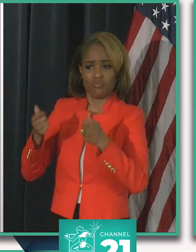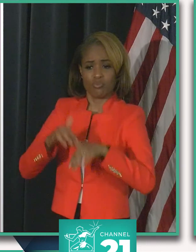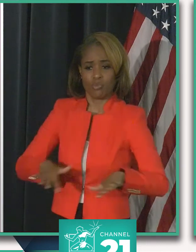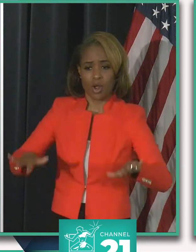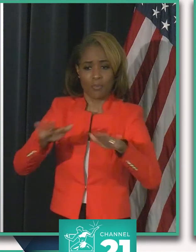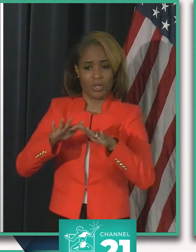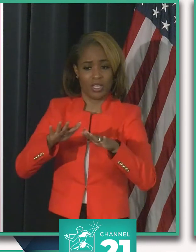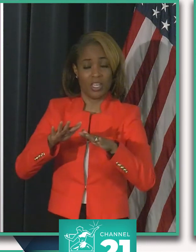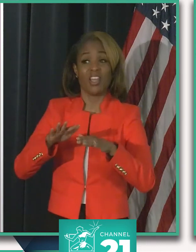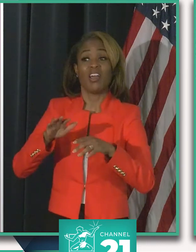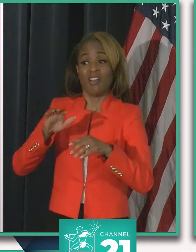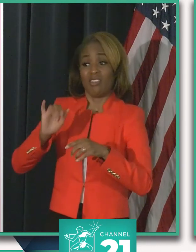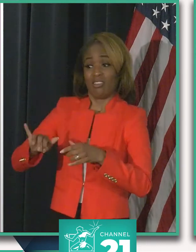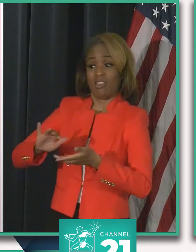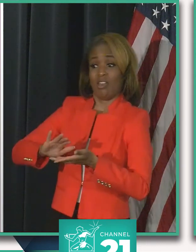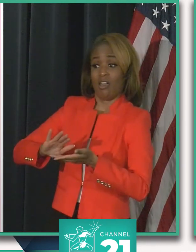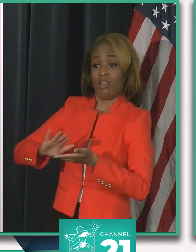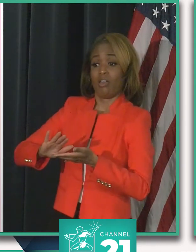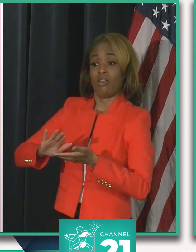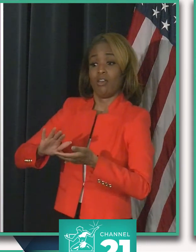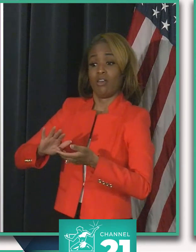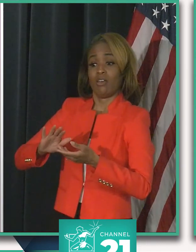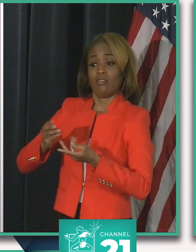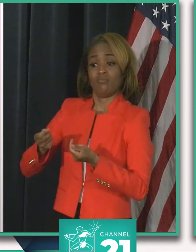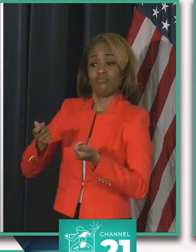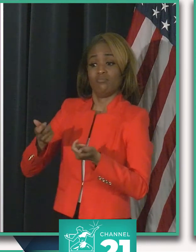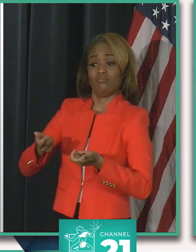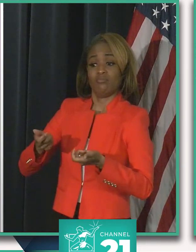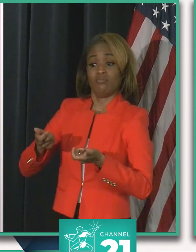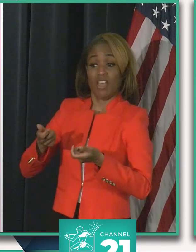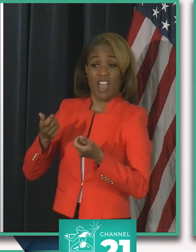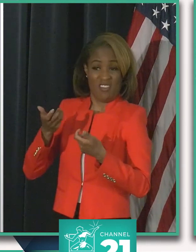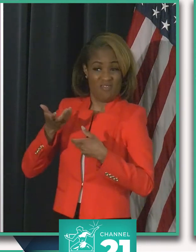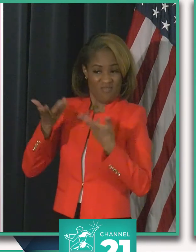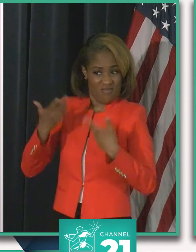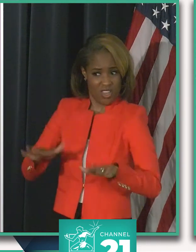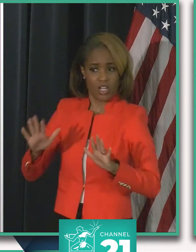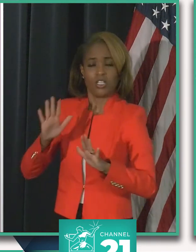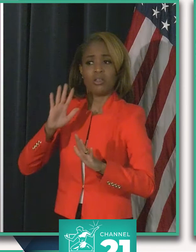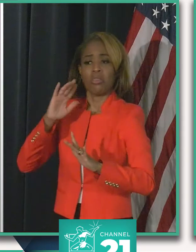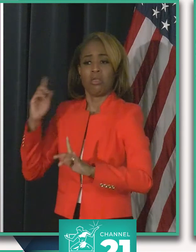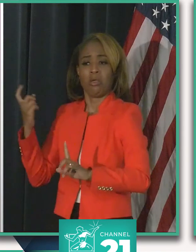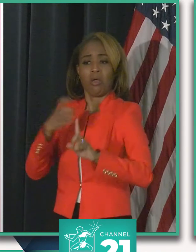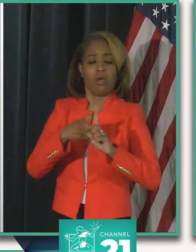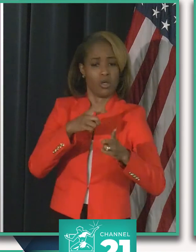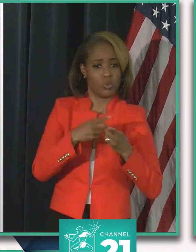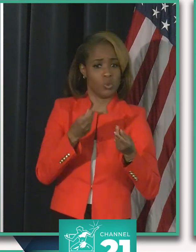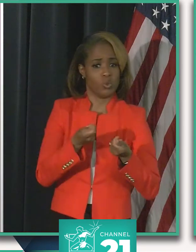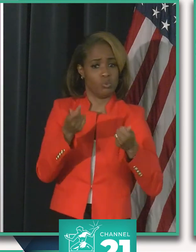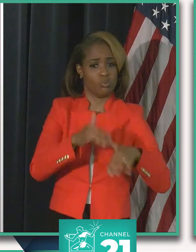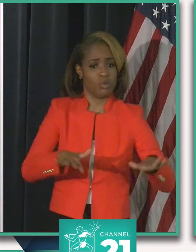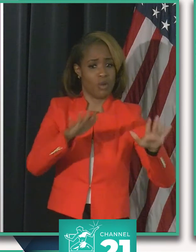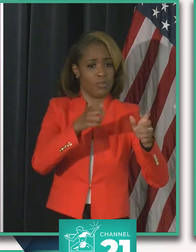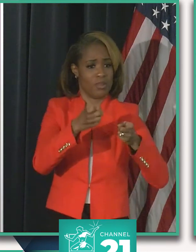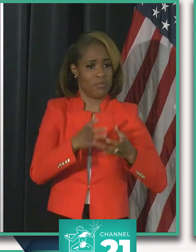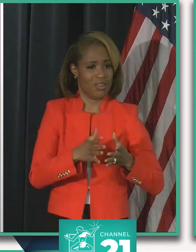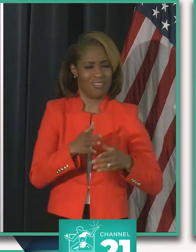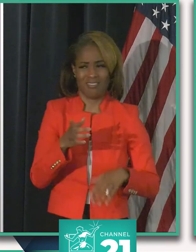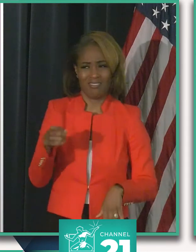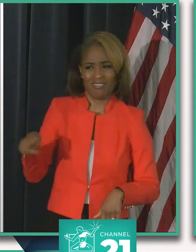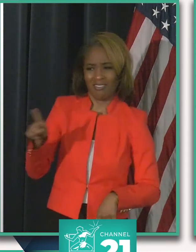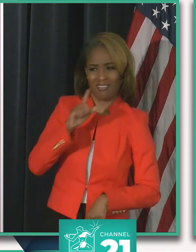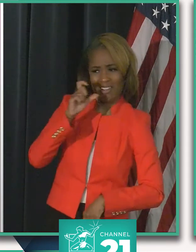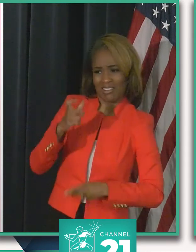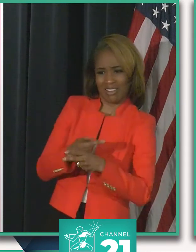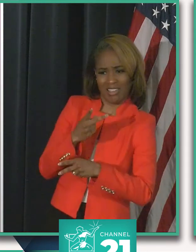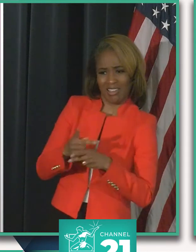the property over to property managers, they are not taking care of the properties. We